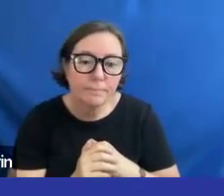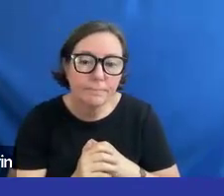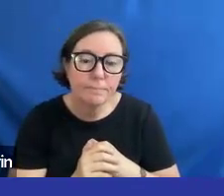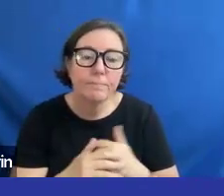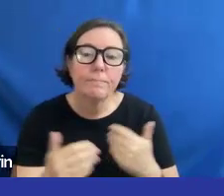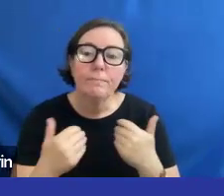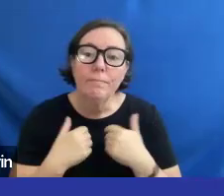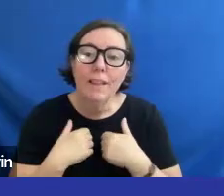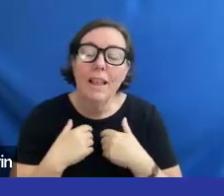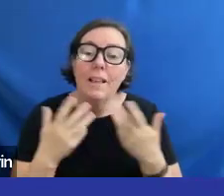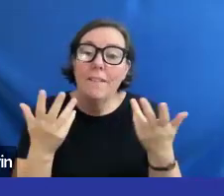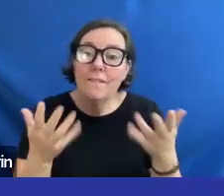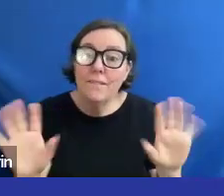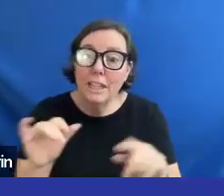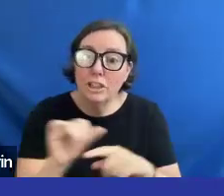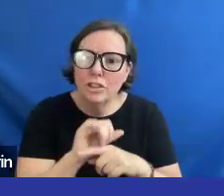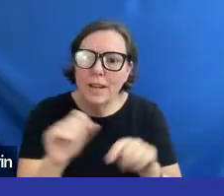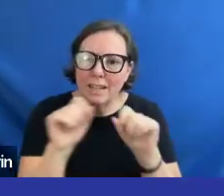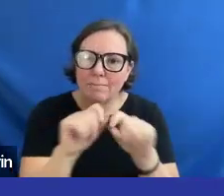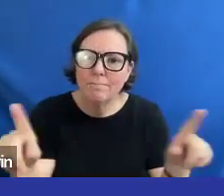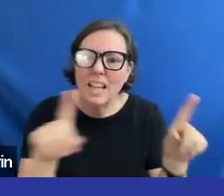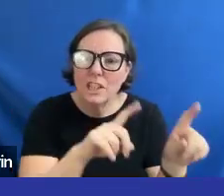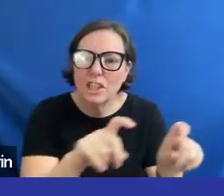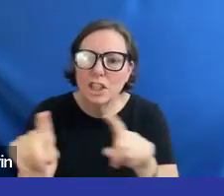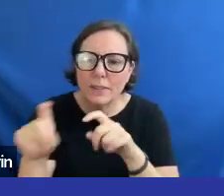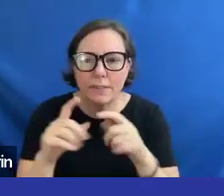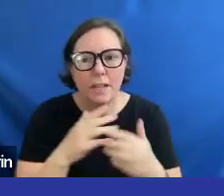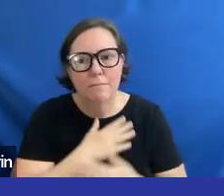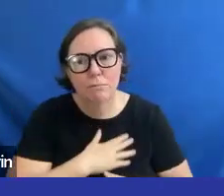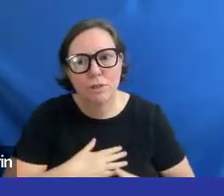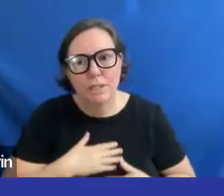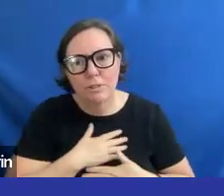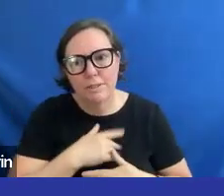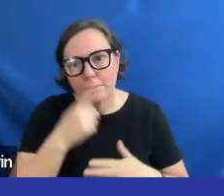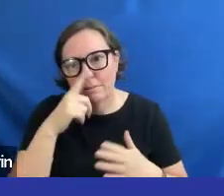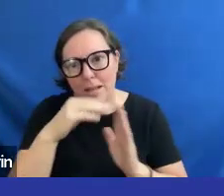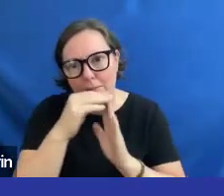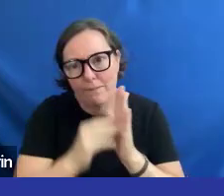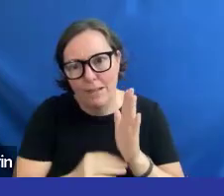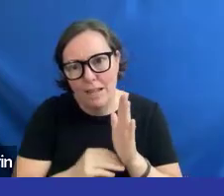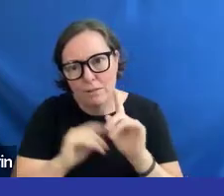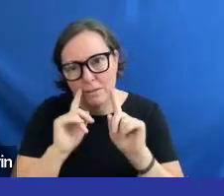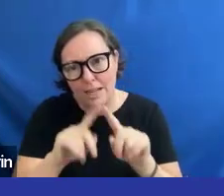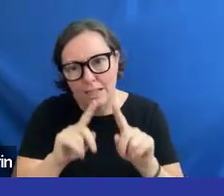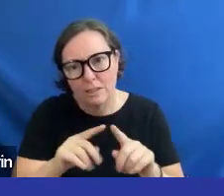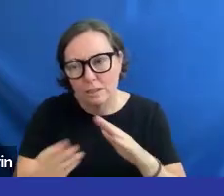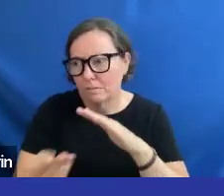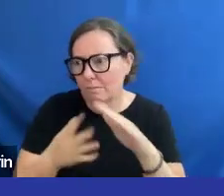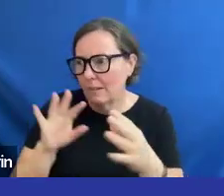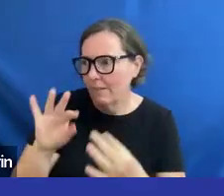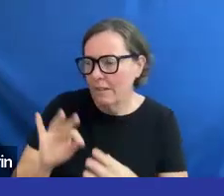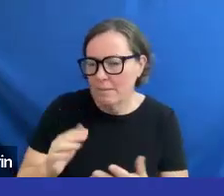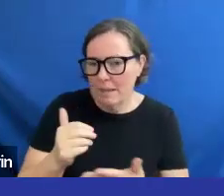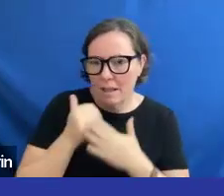There will be a brief survey available at the end of the session, which we would appreciate if you could complete and give us some insight